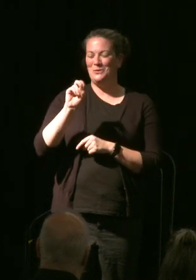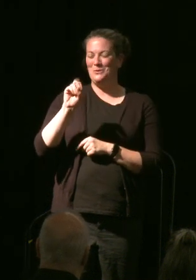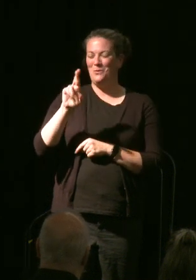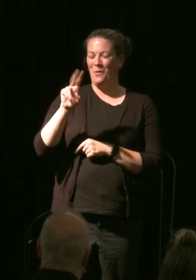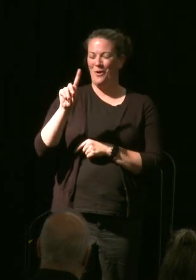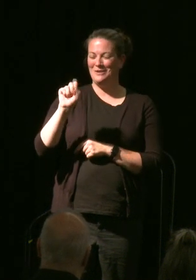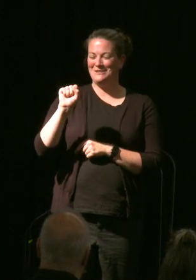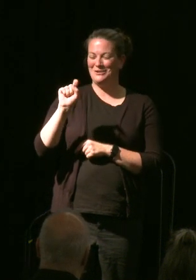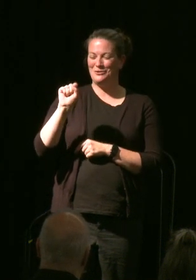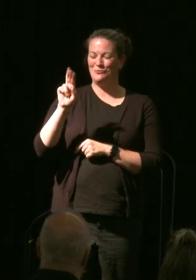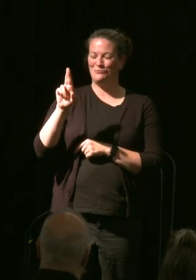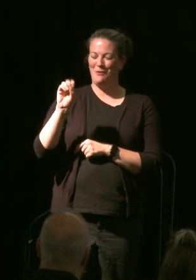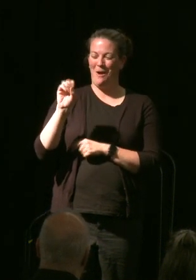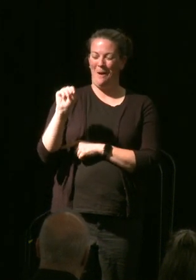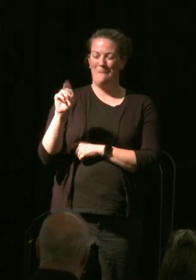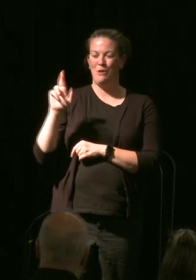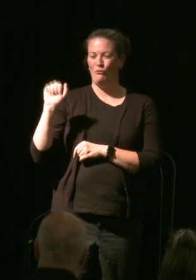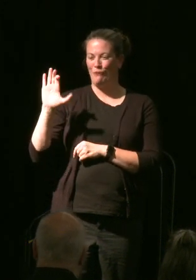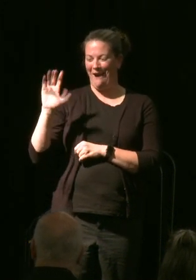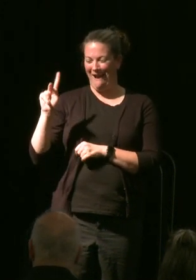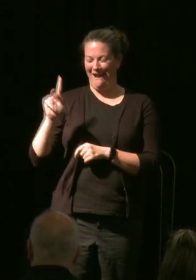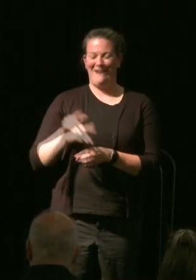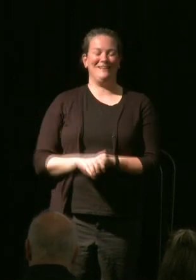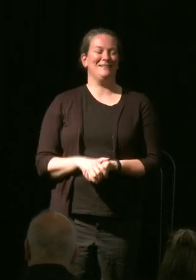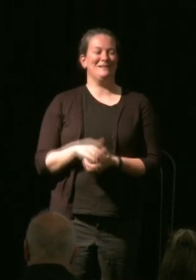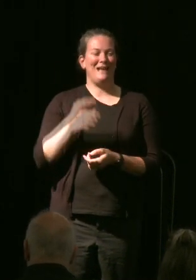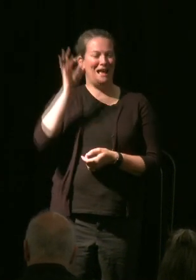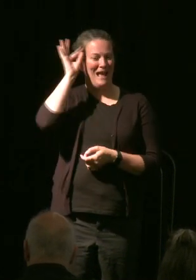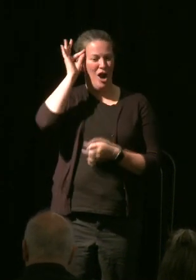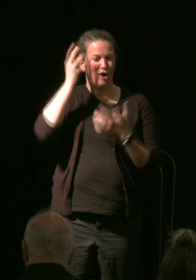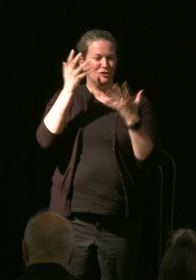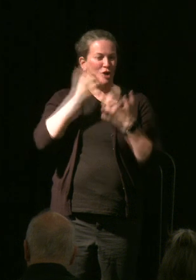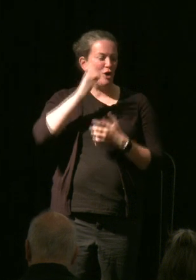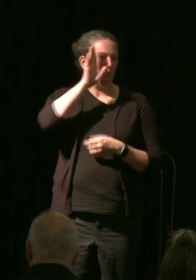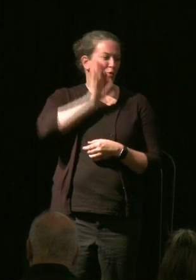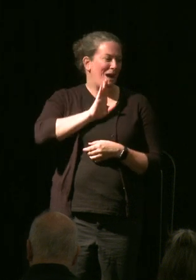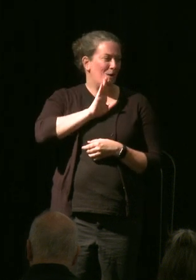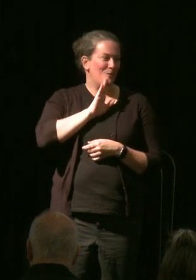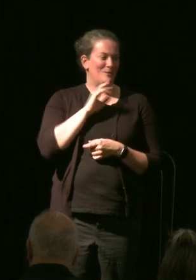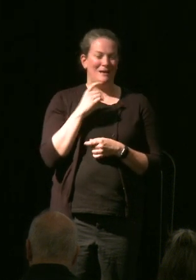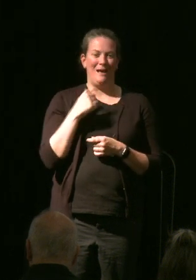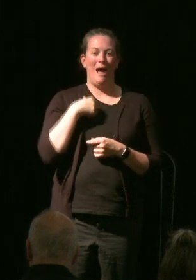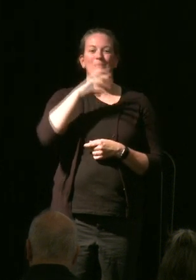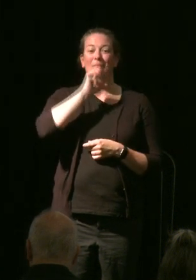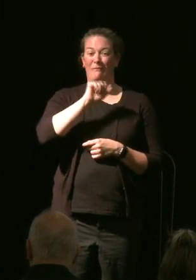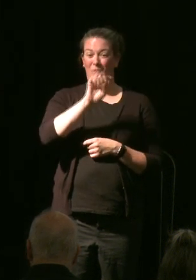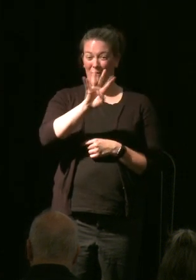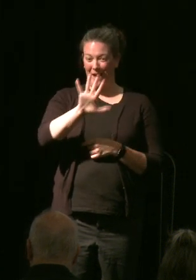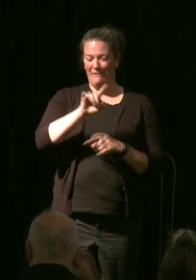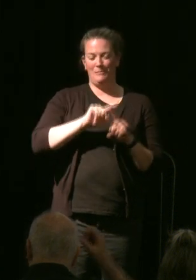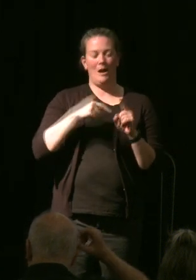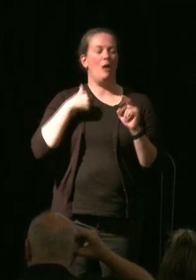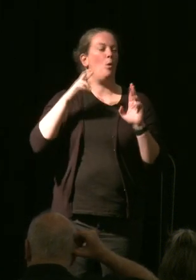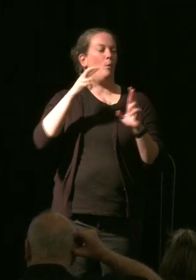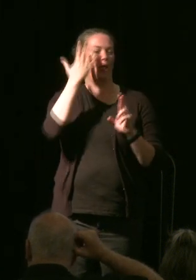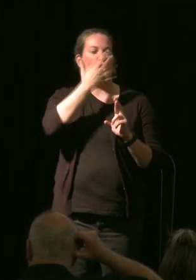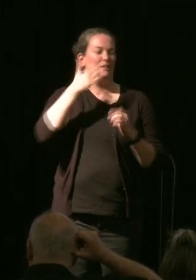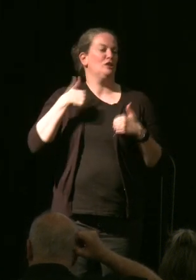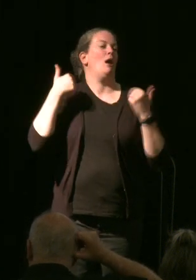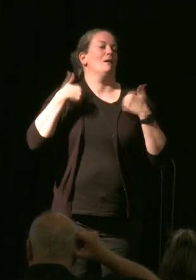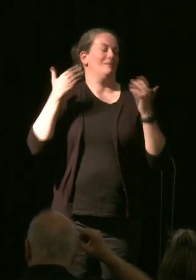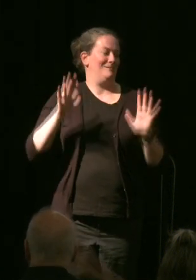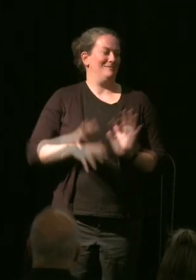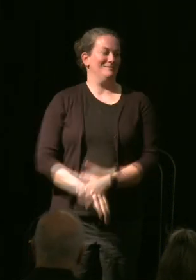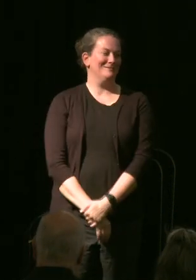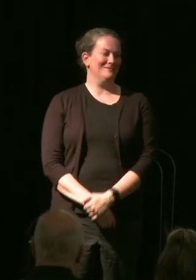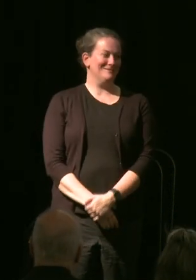I have dark brown hair, and I hopefully don't look my age of 45. So I want